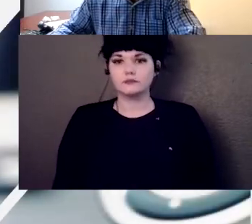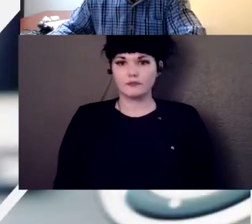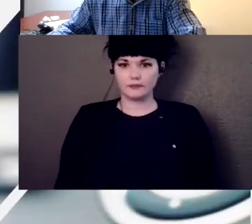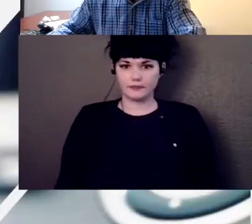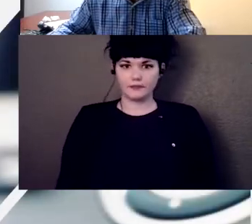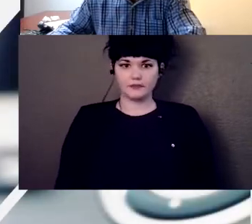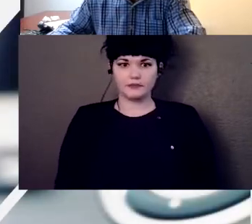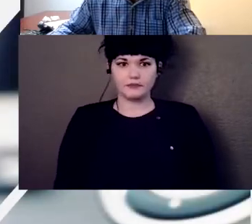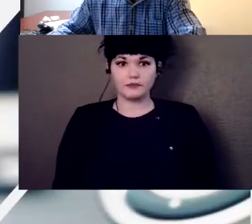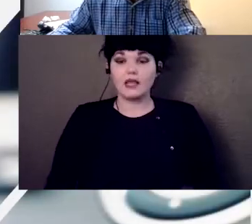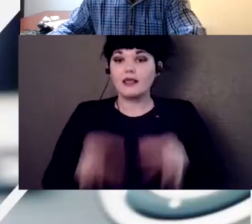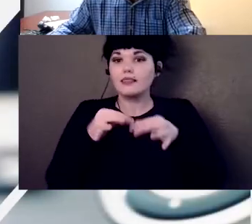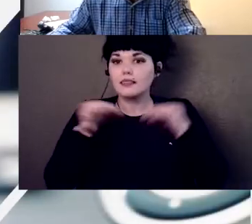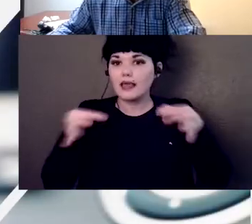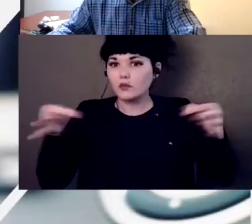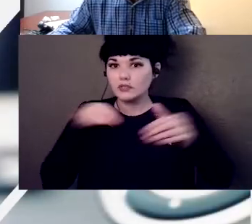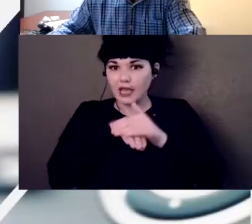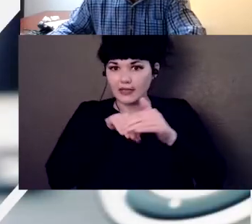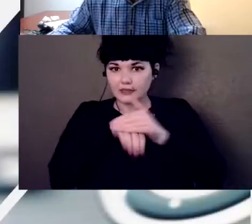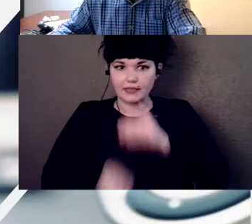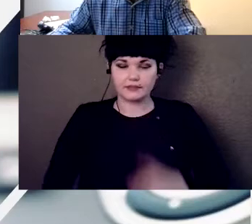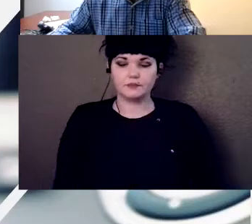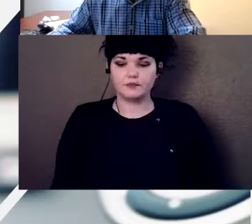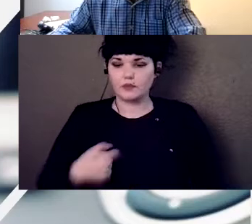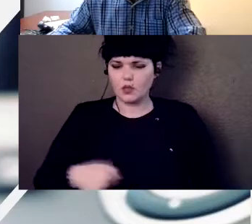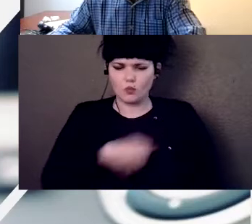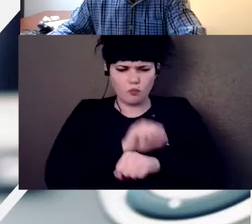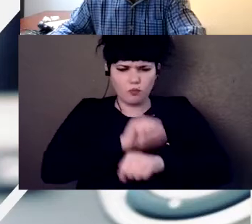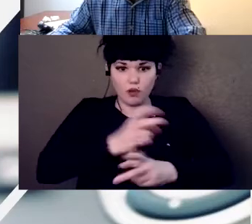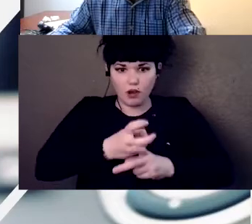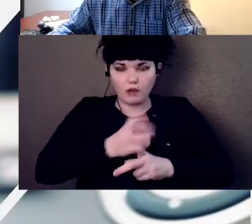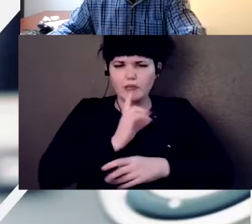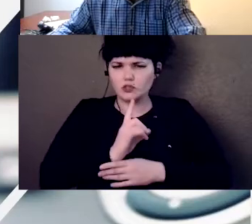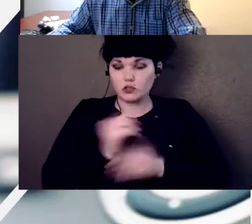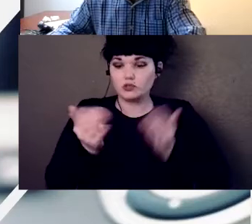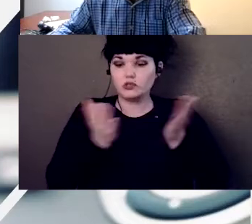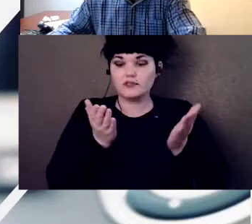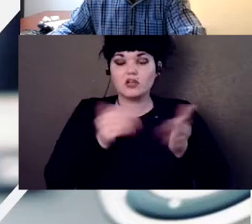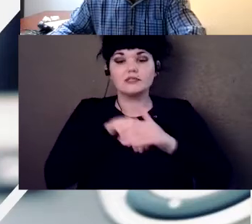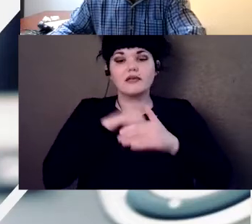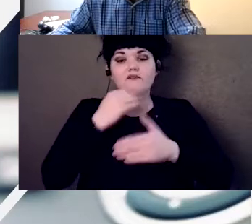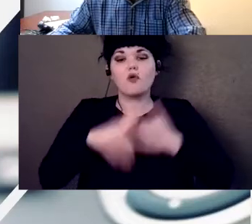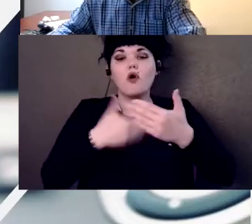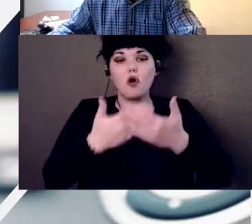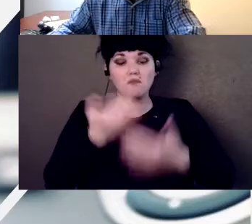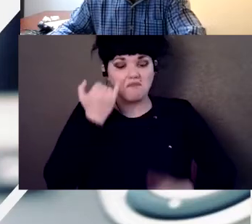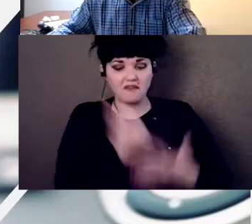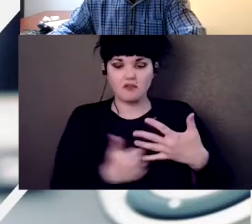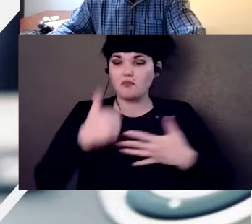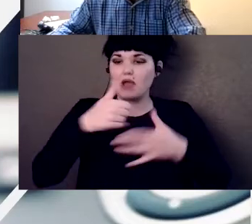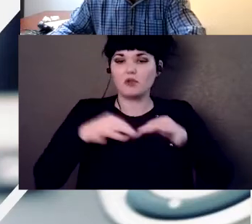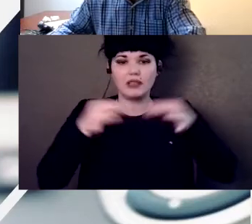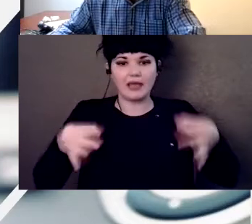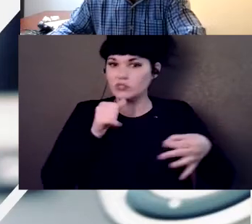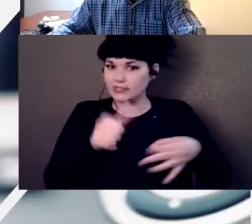As far as language access, we work to ensure that our services are accessible to all. For individuals whose primary language is other than English,